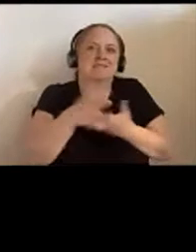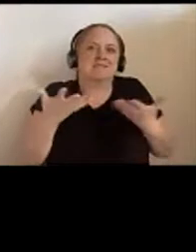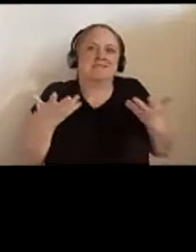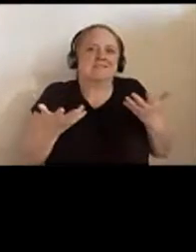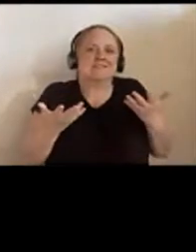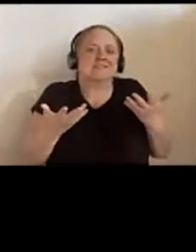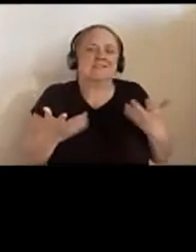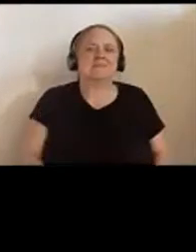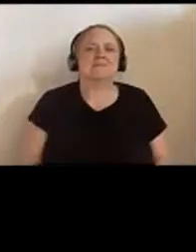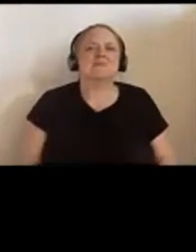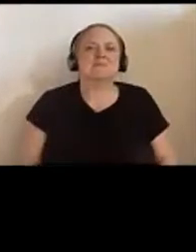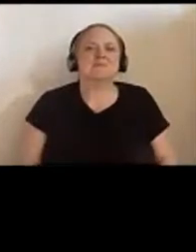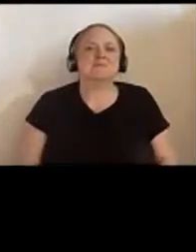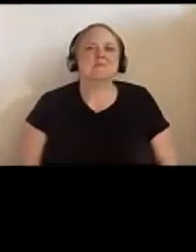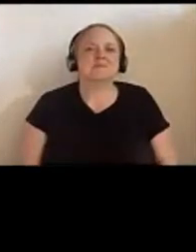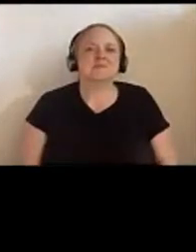yeah.